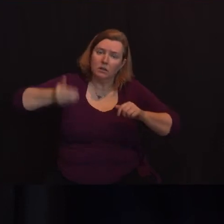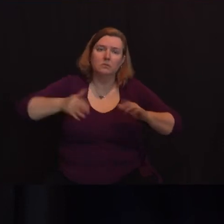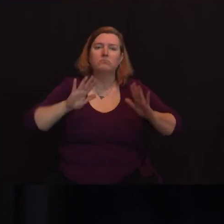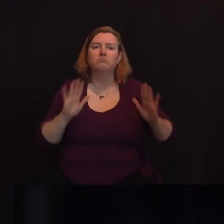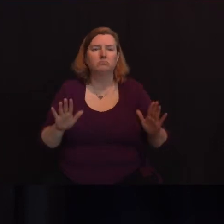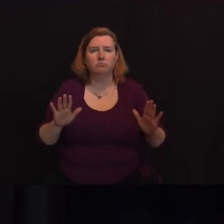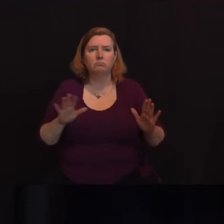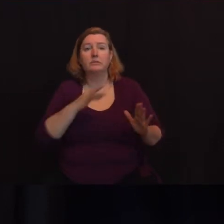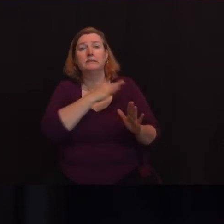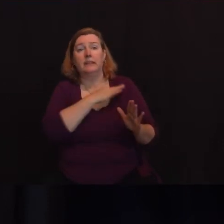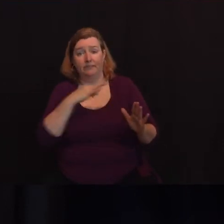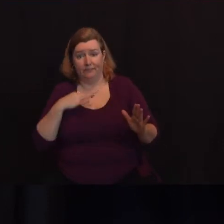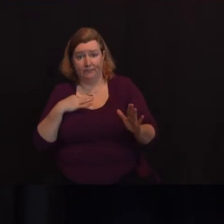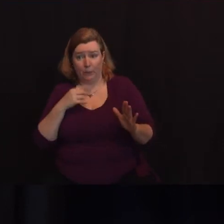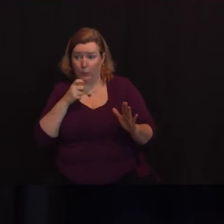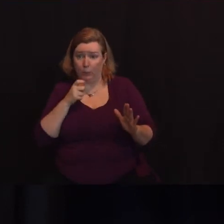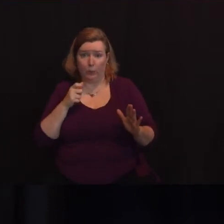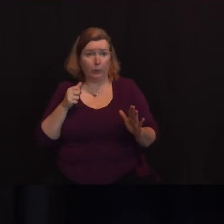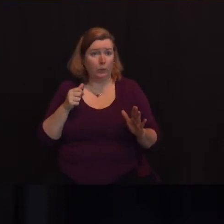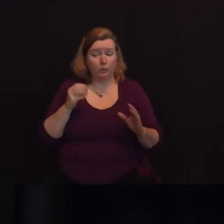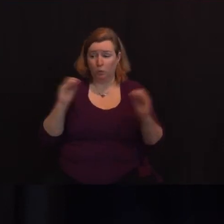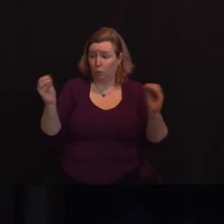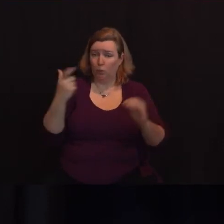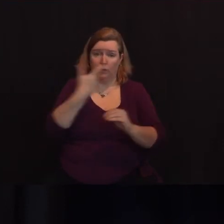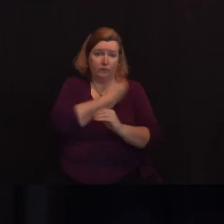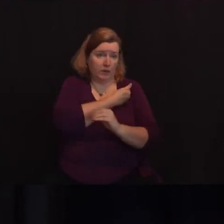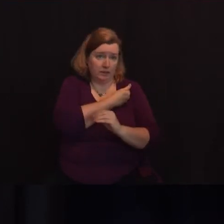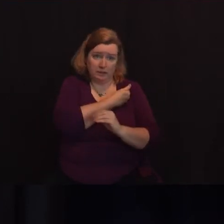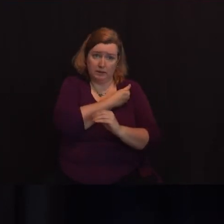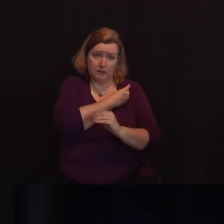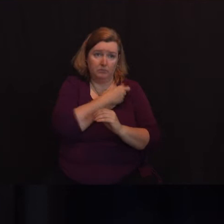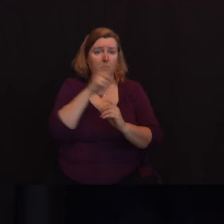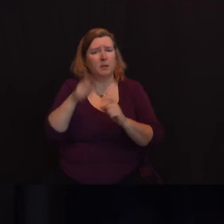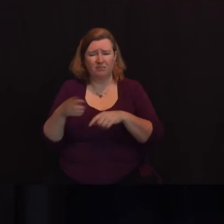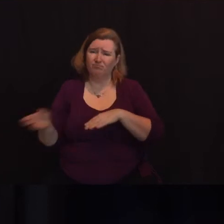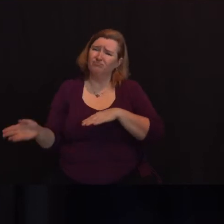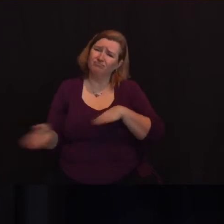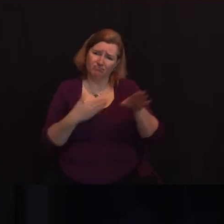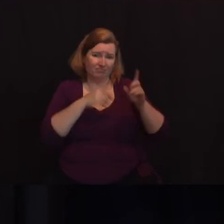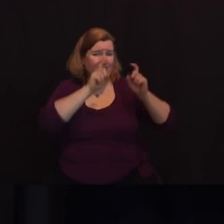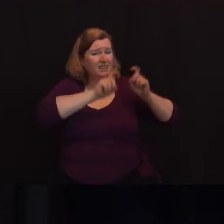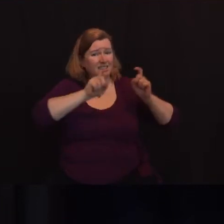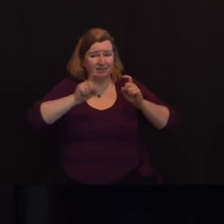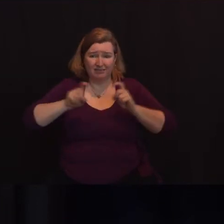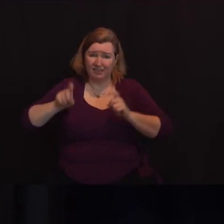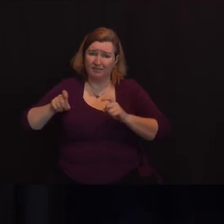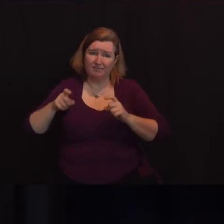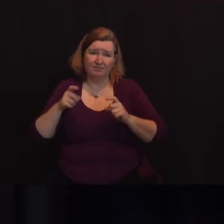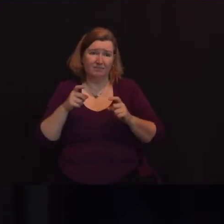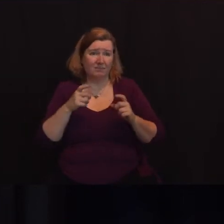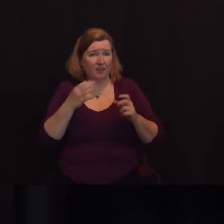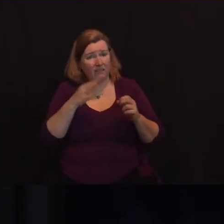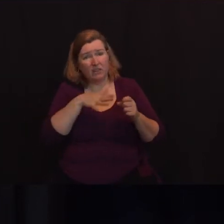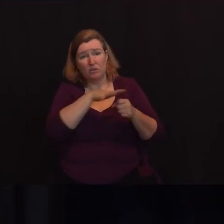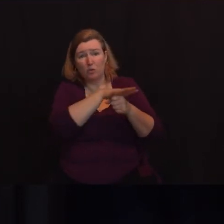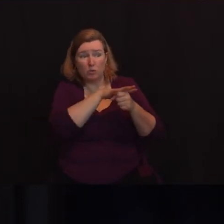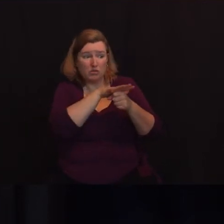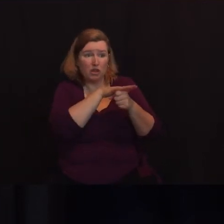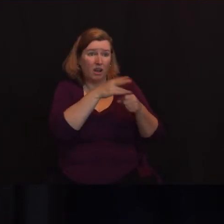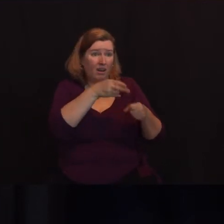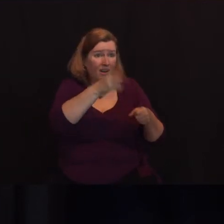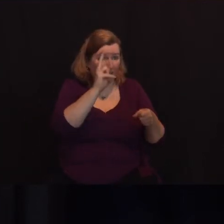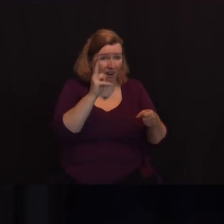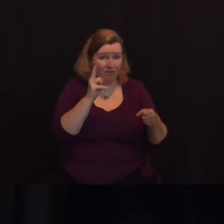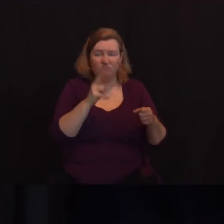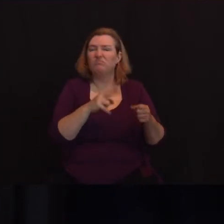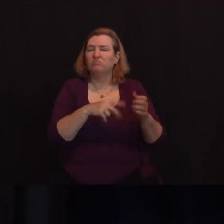staff must still be tested based on the regional Cali score. If it is high, twice a week. If it is moderate